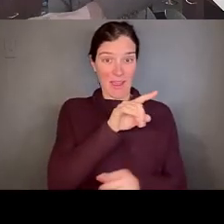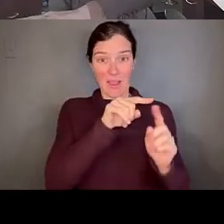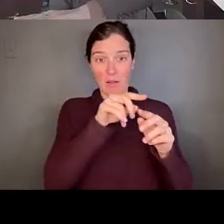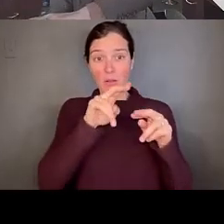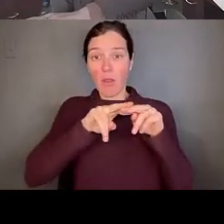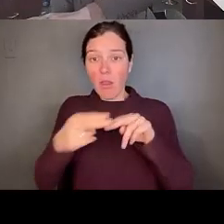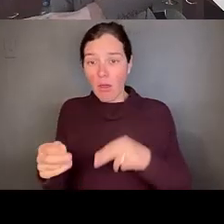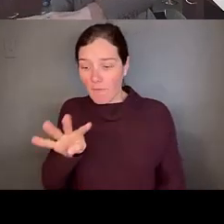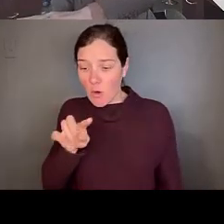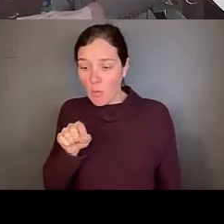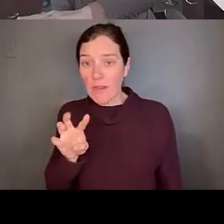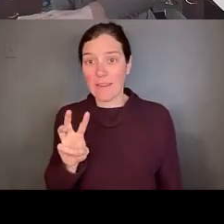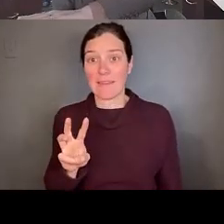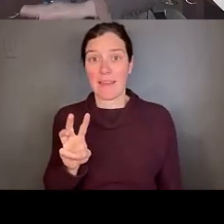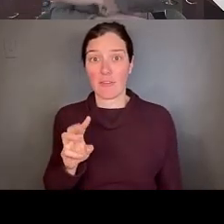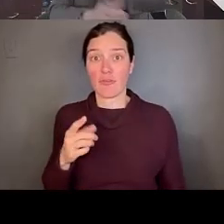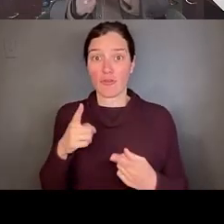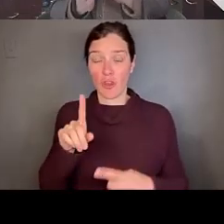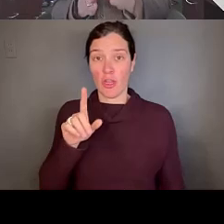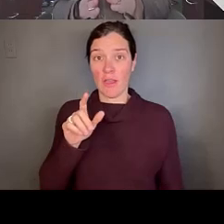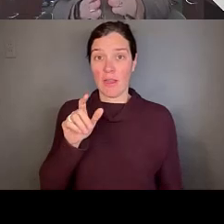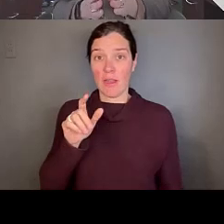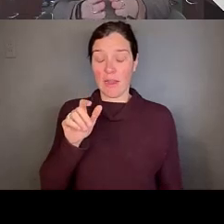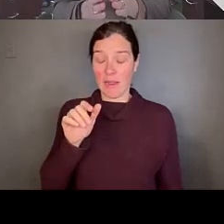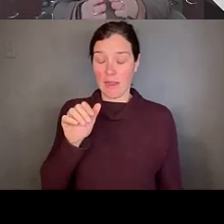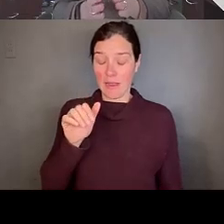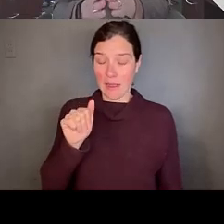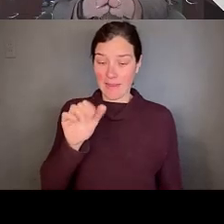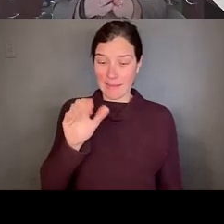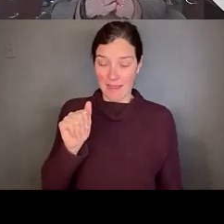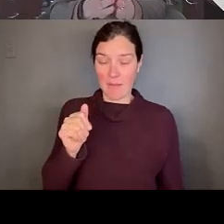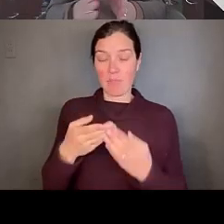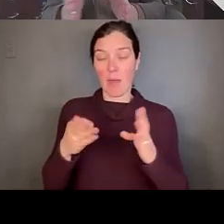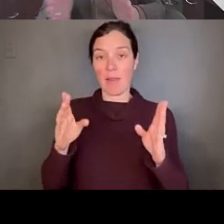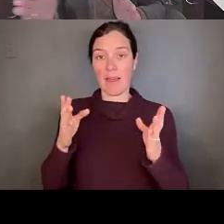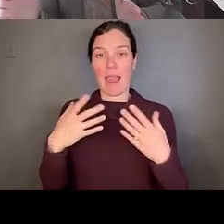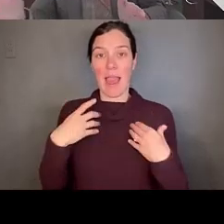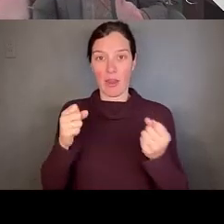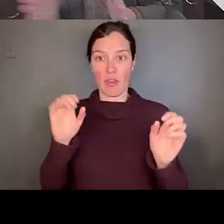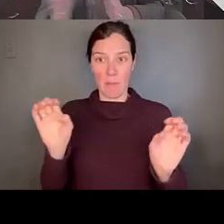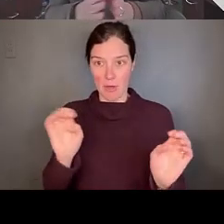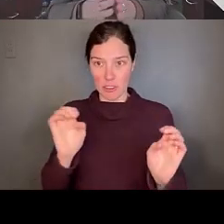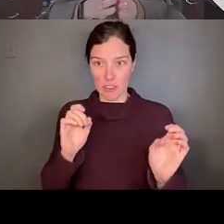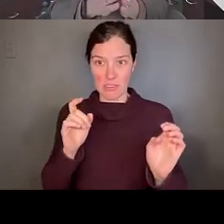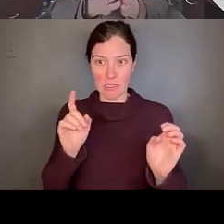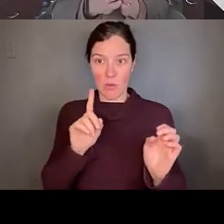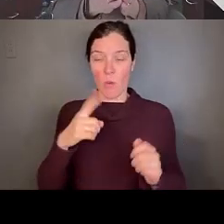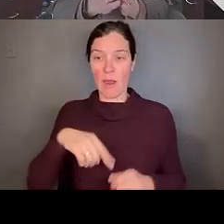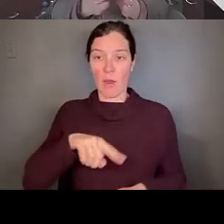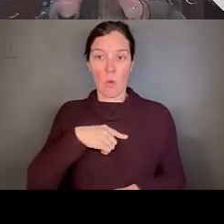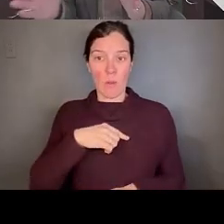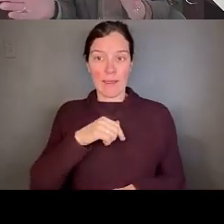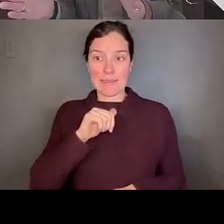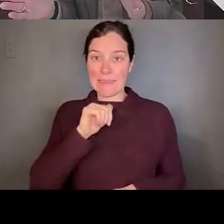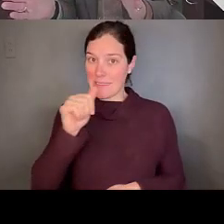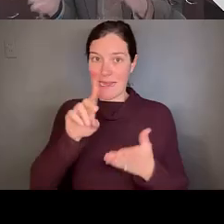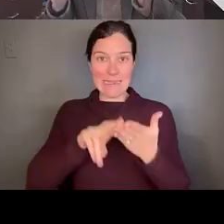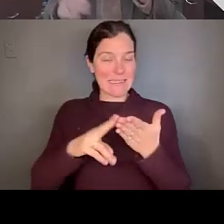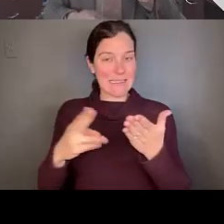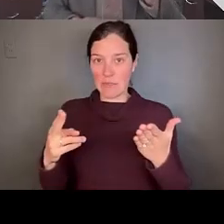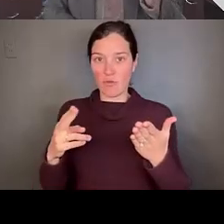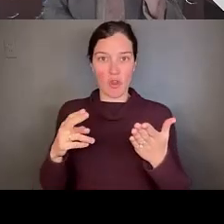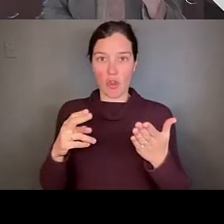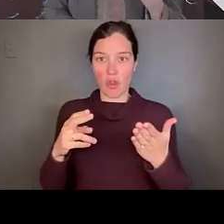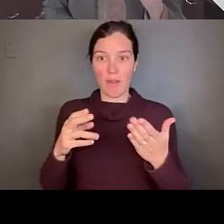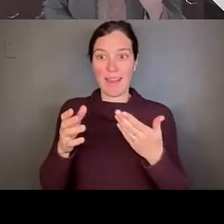of 4.6 during the ACA or during the public health emergency, where we didn't disenroll individuals from